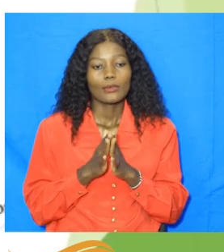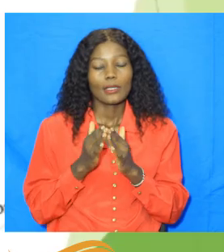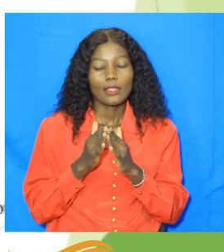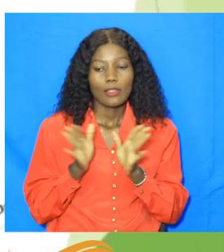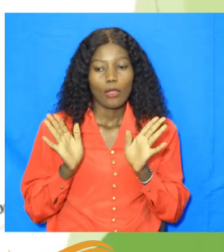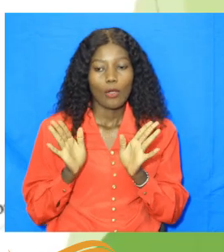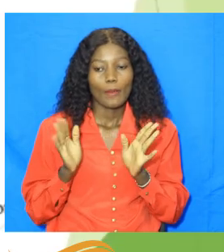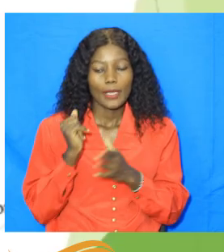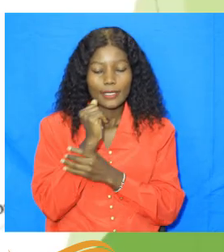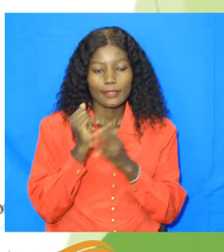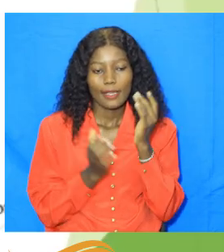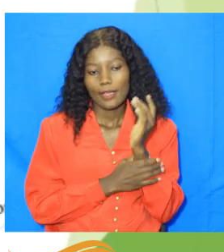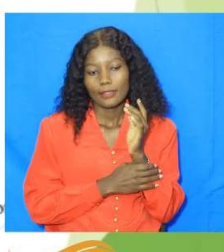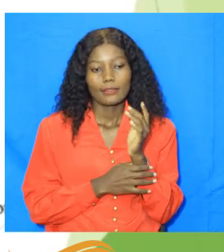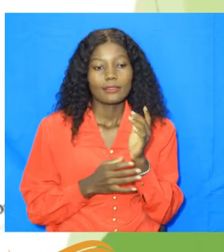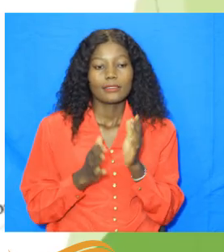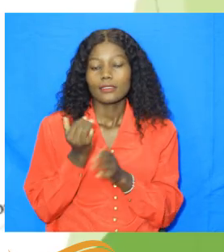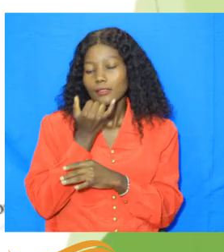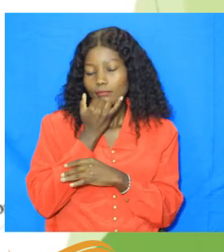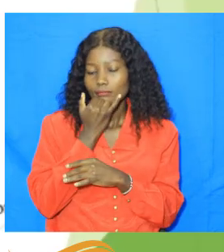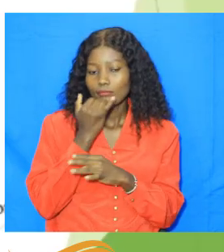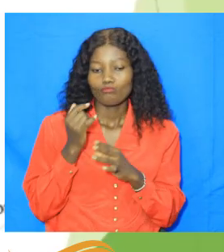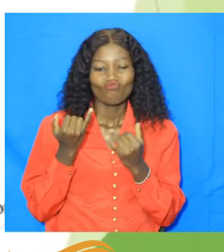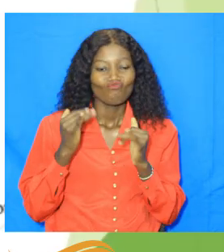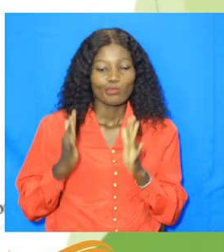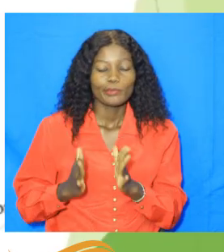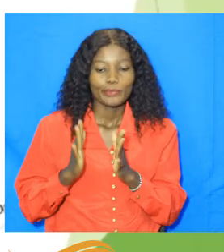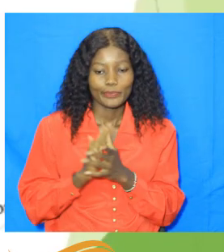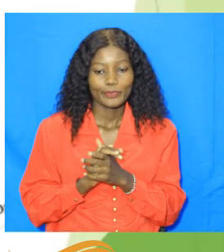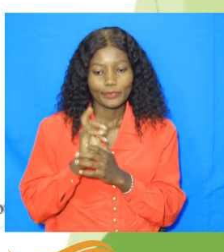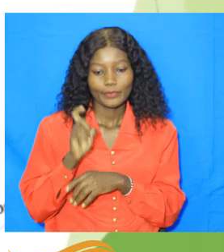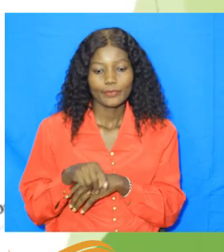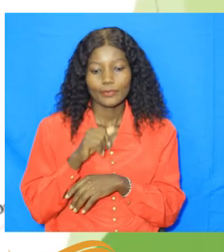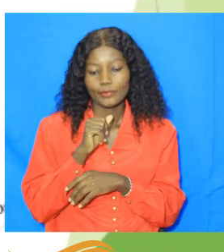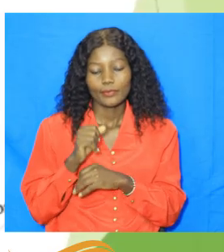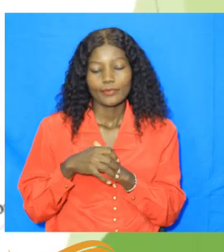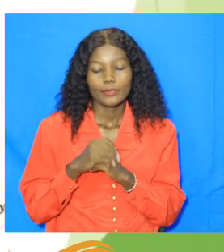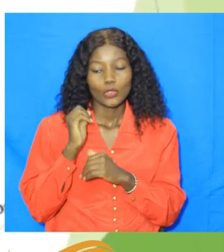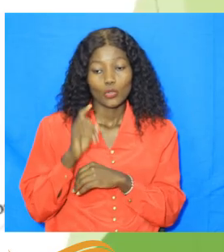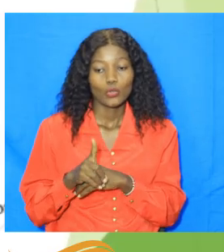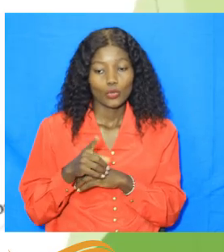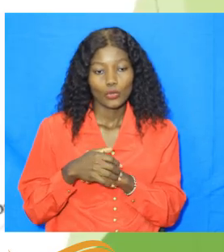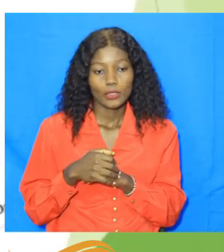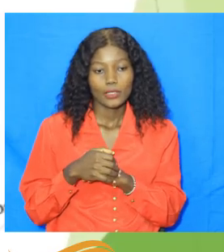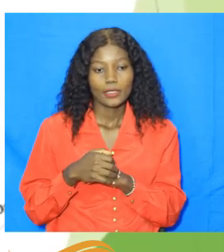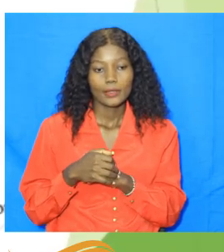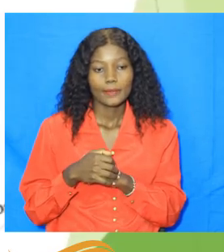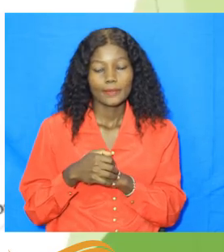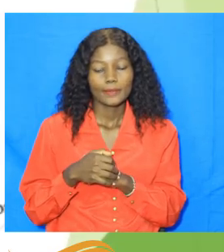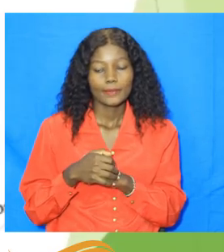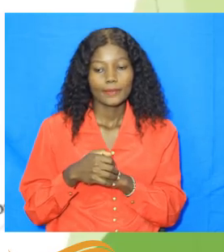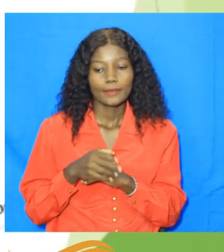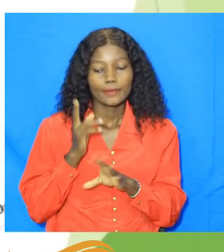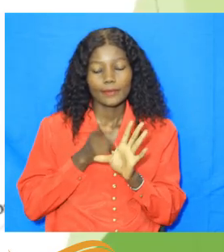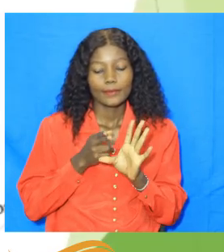technique is prohibited. The athletes must not should execute